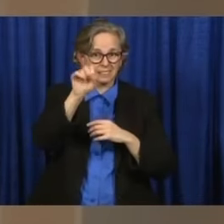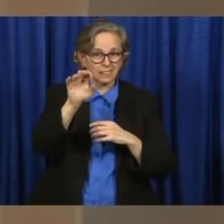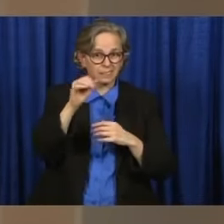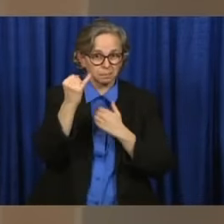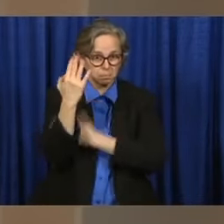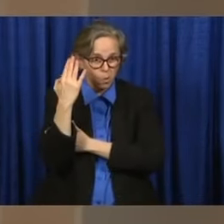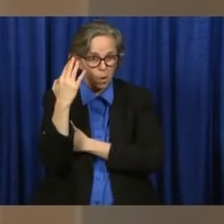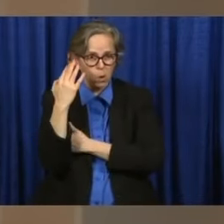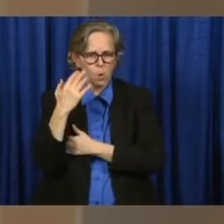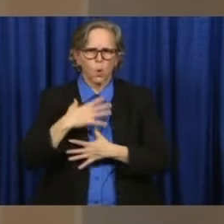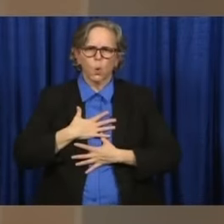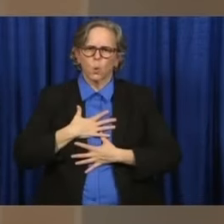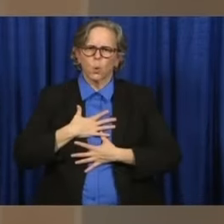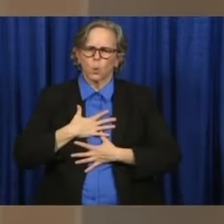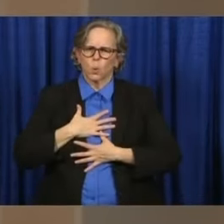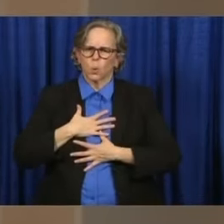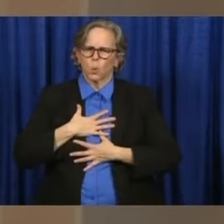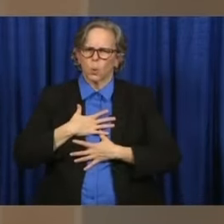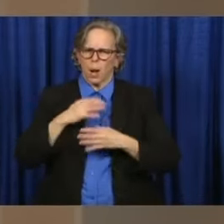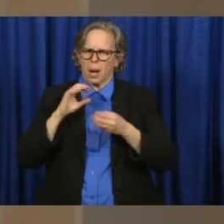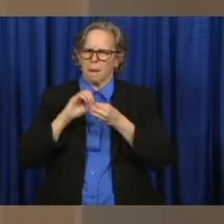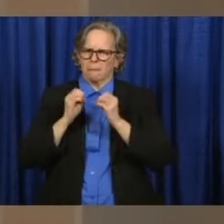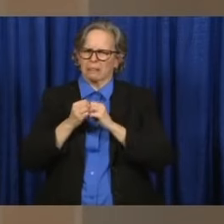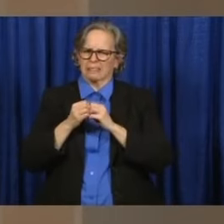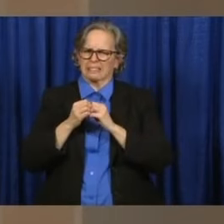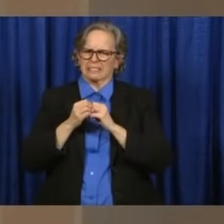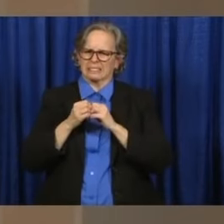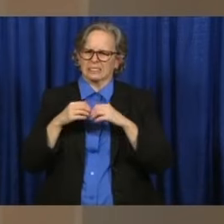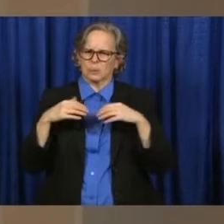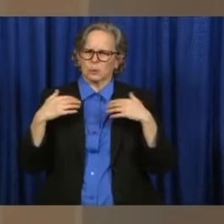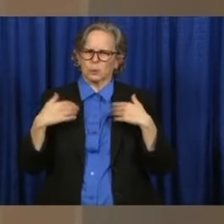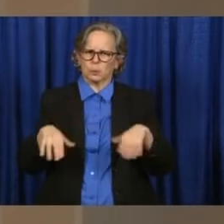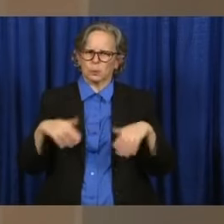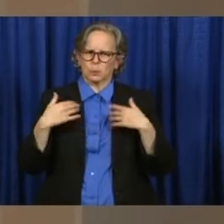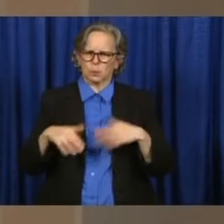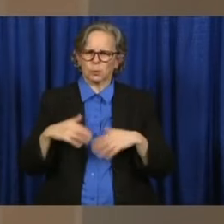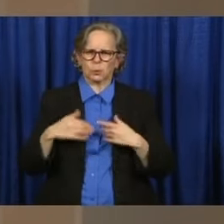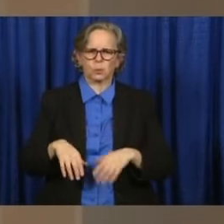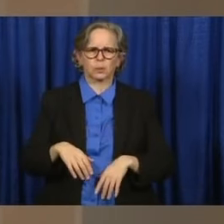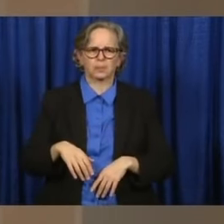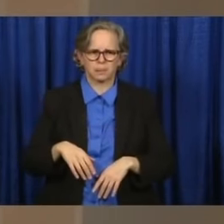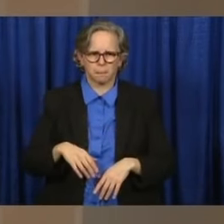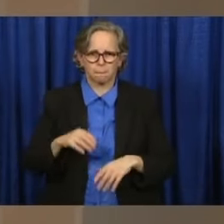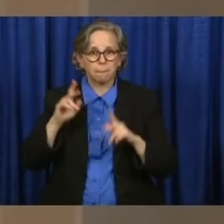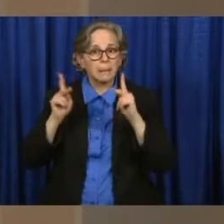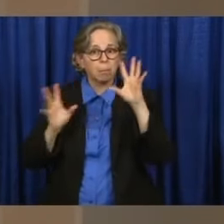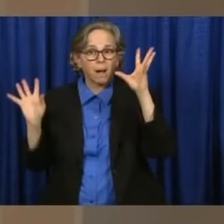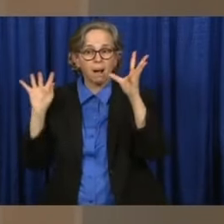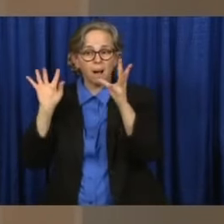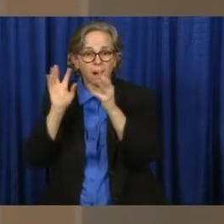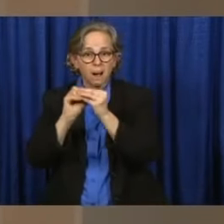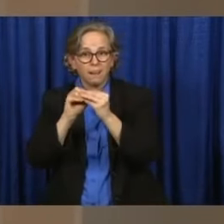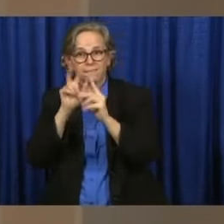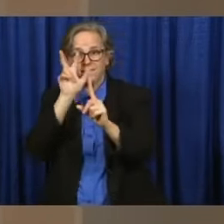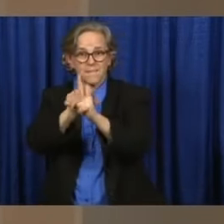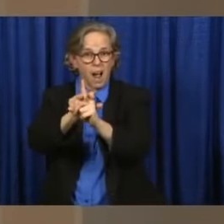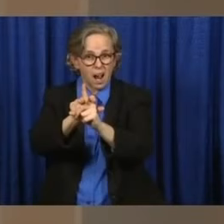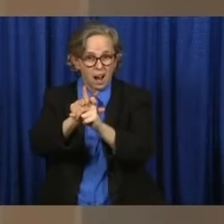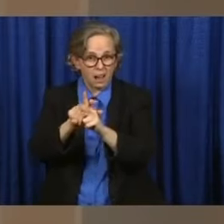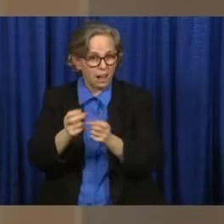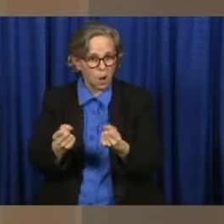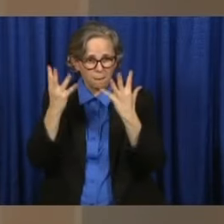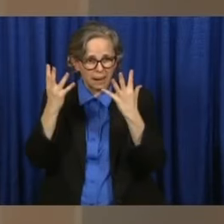272,117 people for the week ended March 28th. In the last 2 weeks, we've